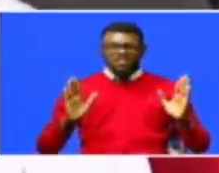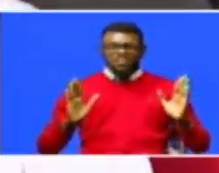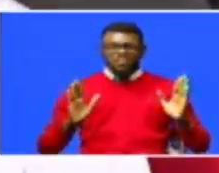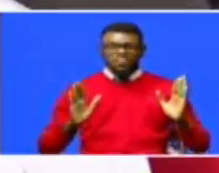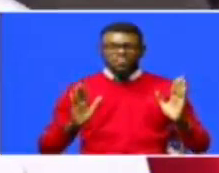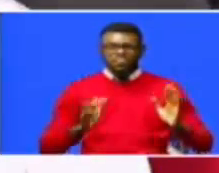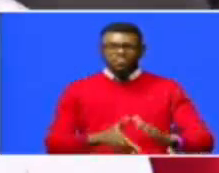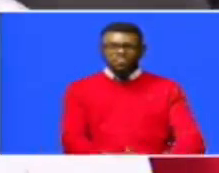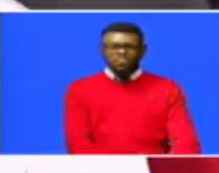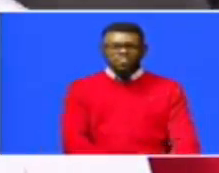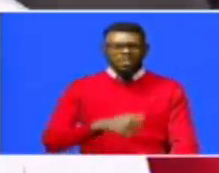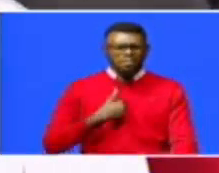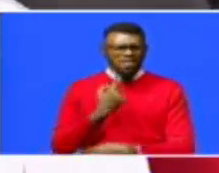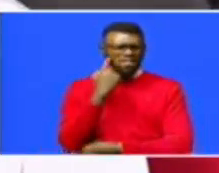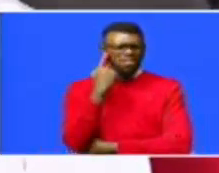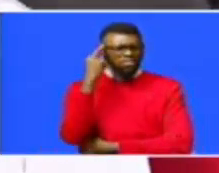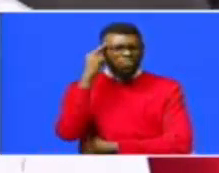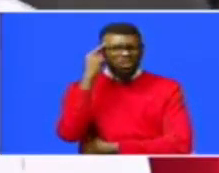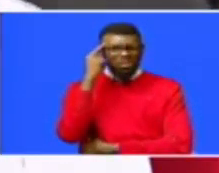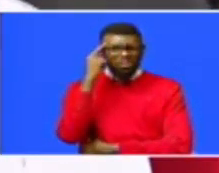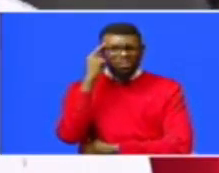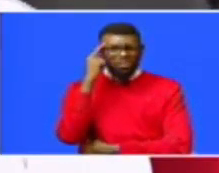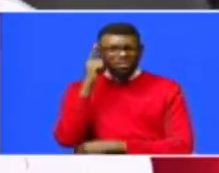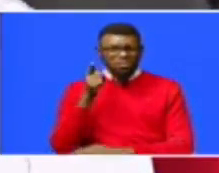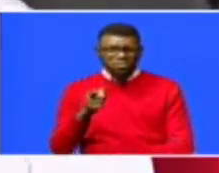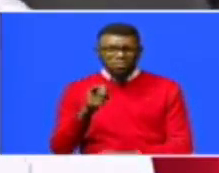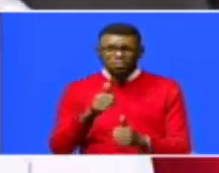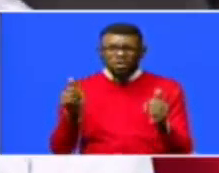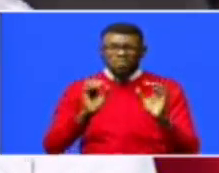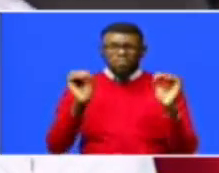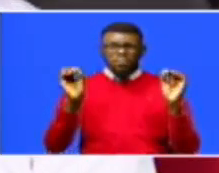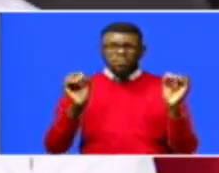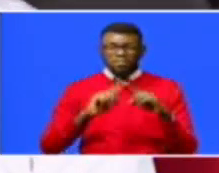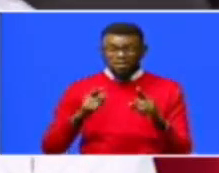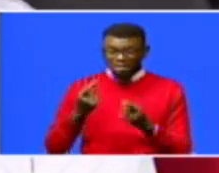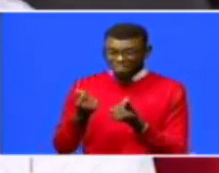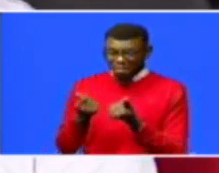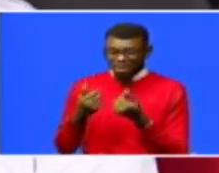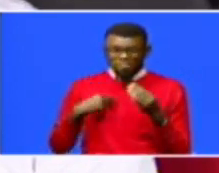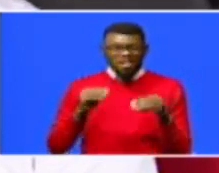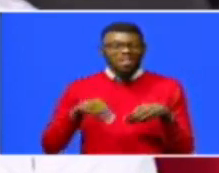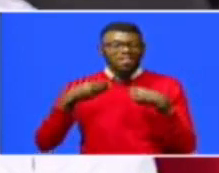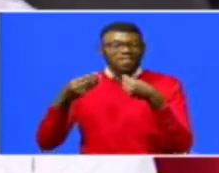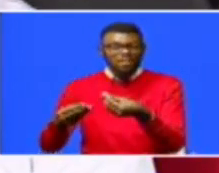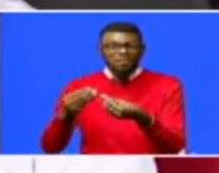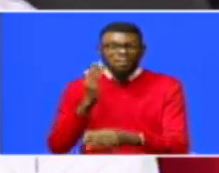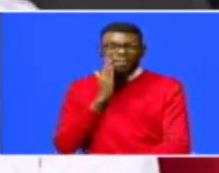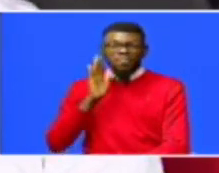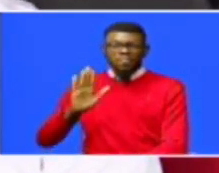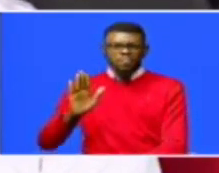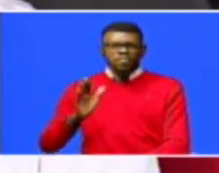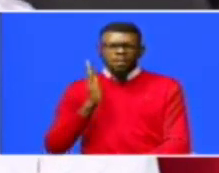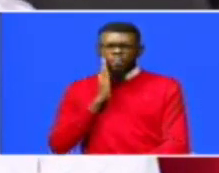My mind froze for a second. At first I thought it's not real, but as I rolled out money to give to the mother, and the mother